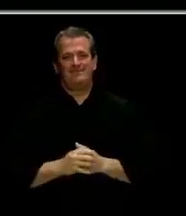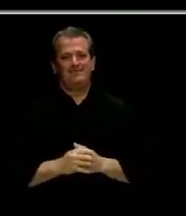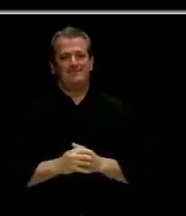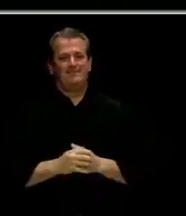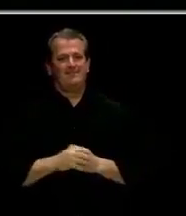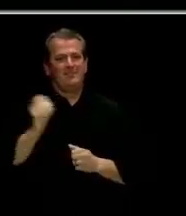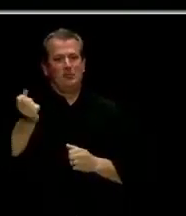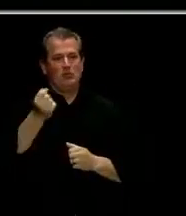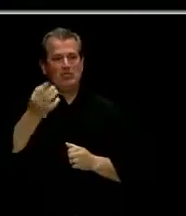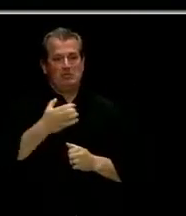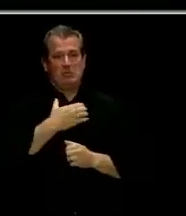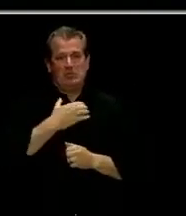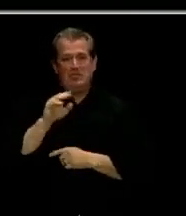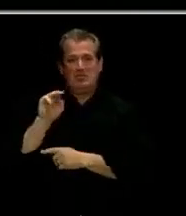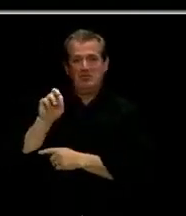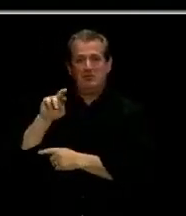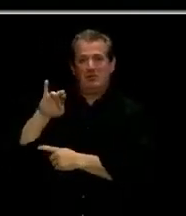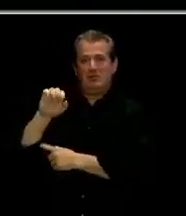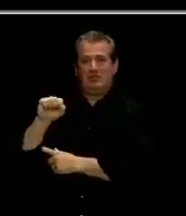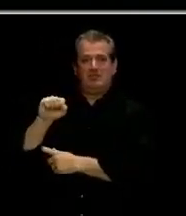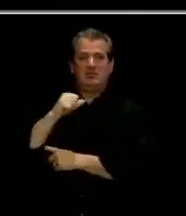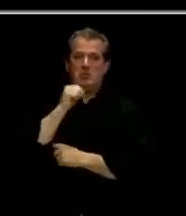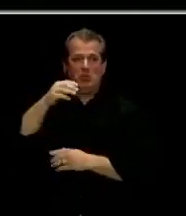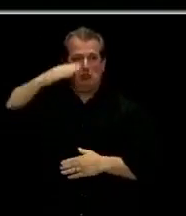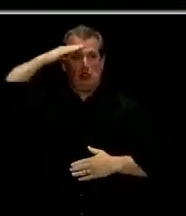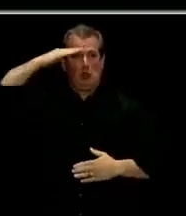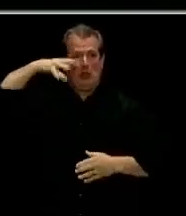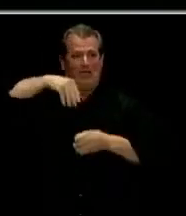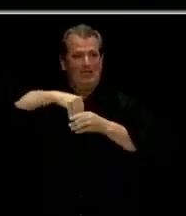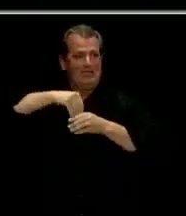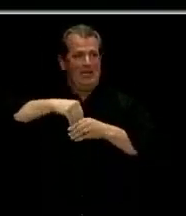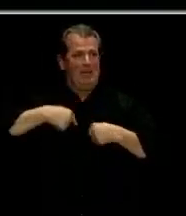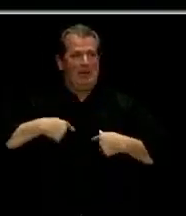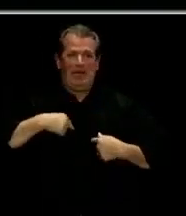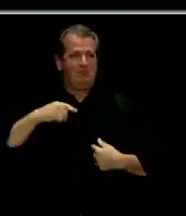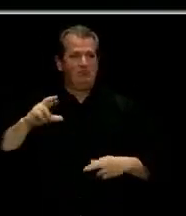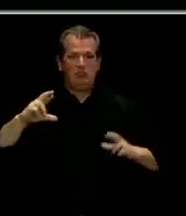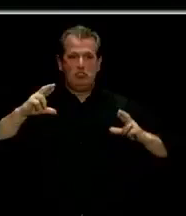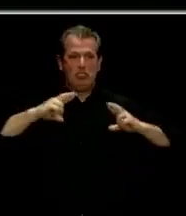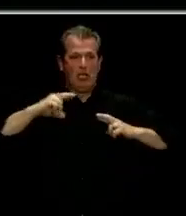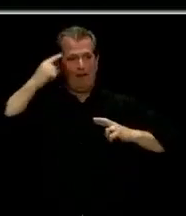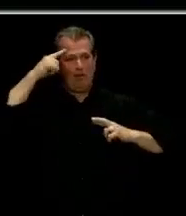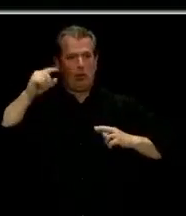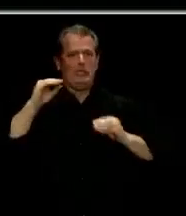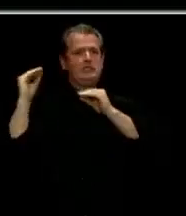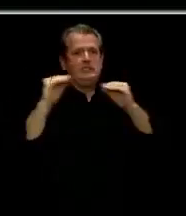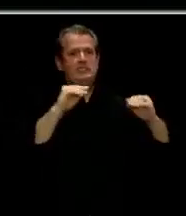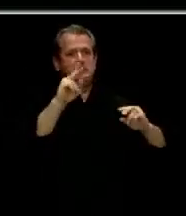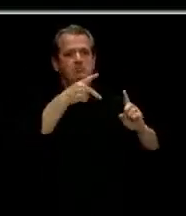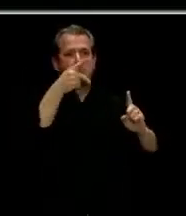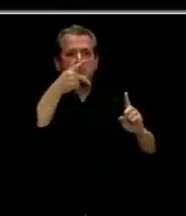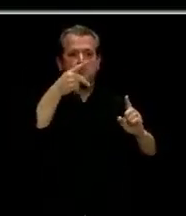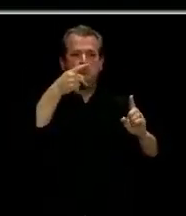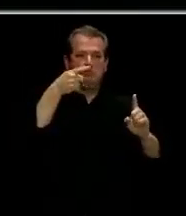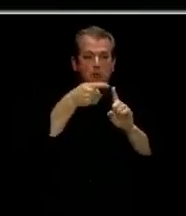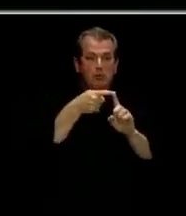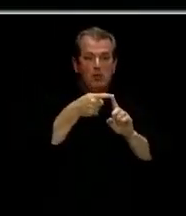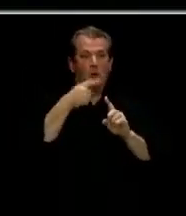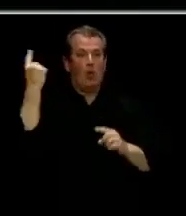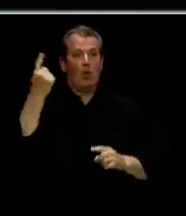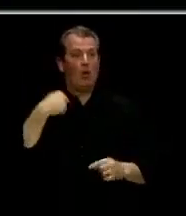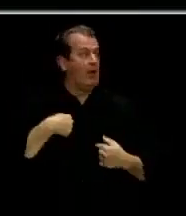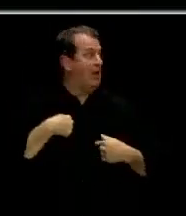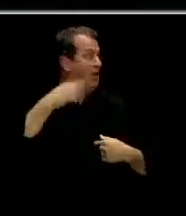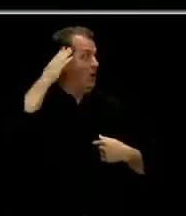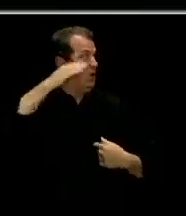So, Marines, we don't salute indoors, but I'm a general officer retired, so what can they do to me? So, for instructional purposes only, veterans, I'm going